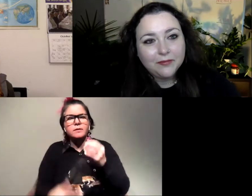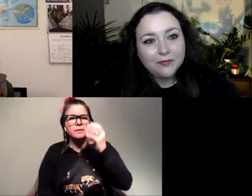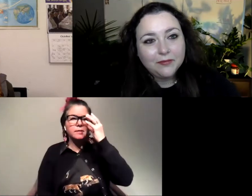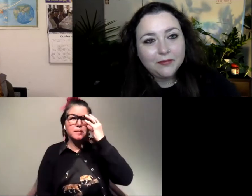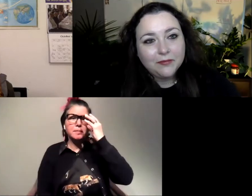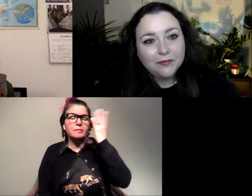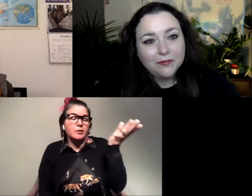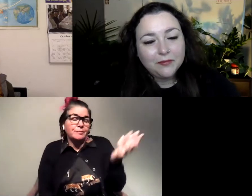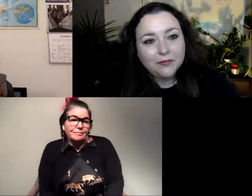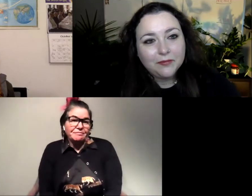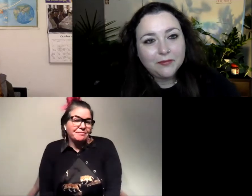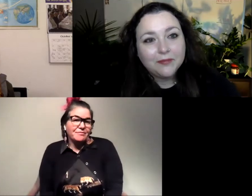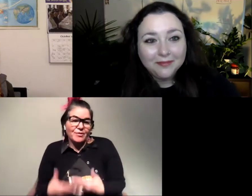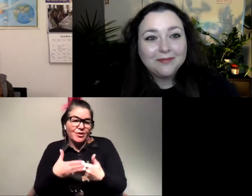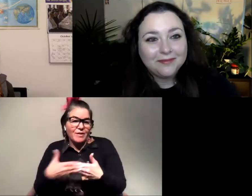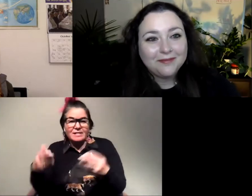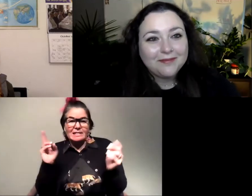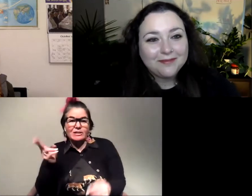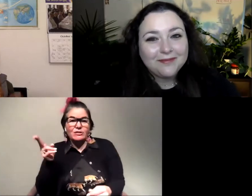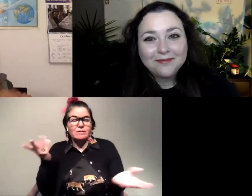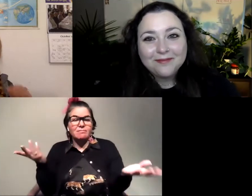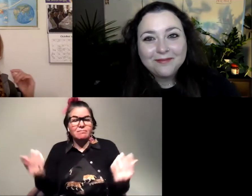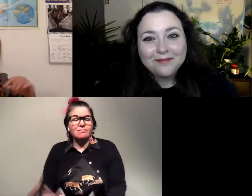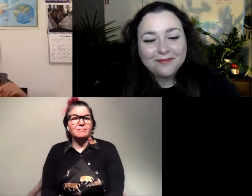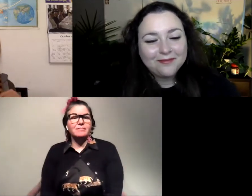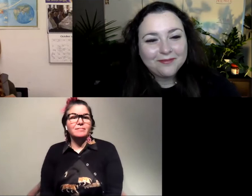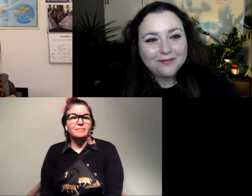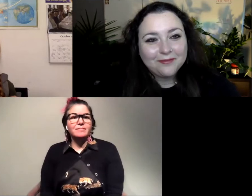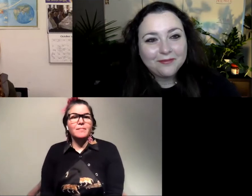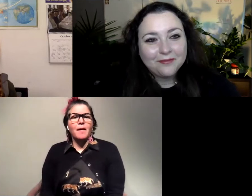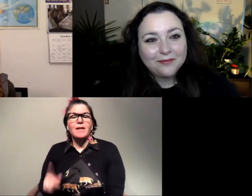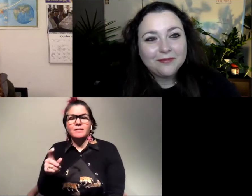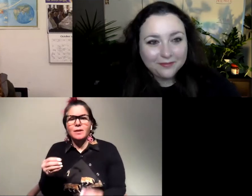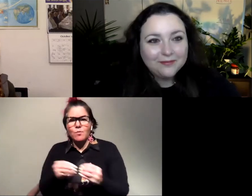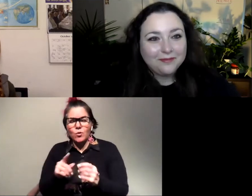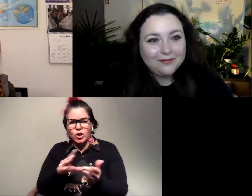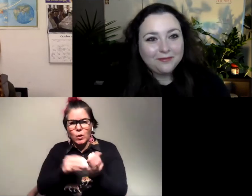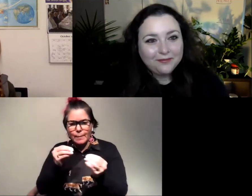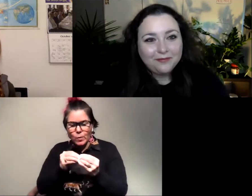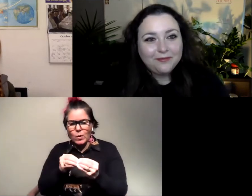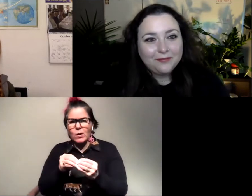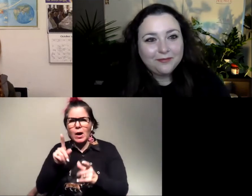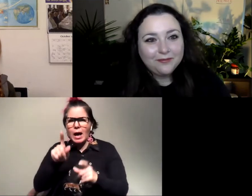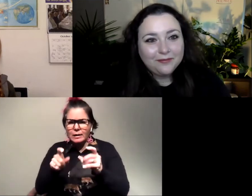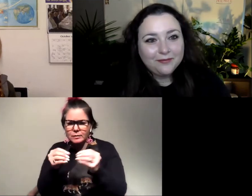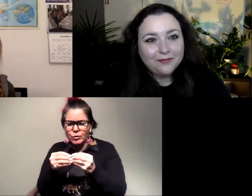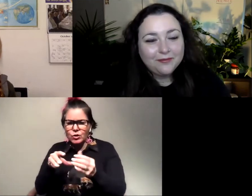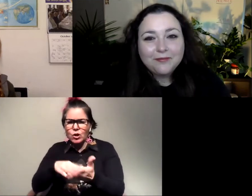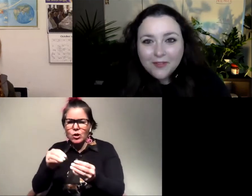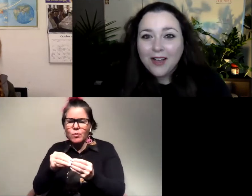And I guess, yeah, the rest is history. I've kept asking more questions and learning more, and gotten to the point where I am